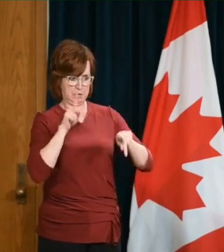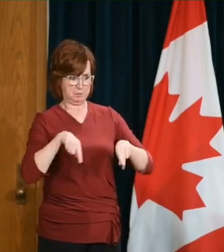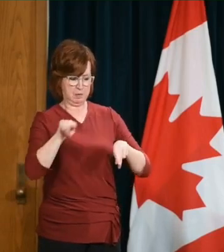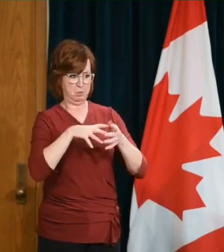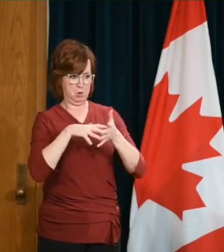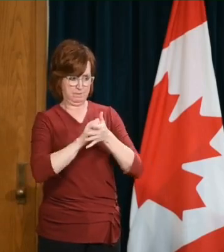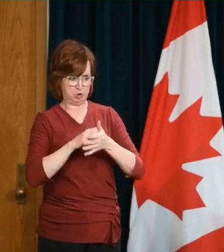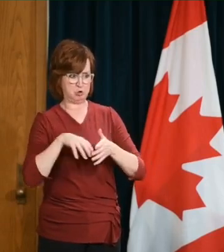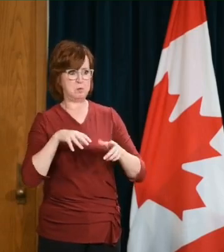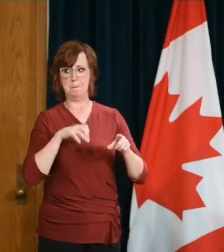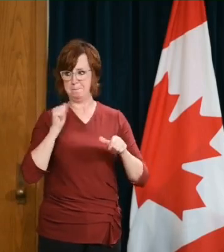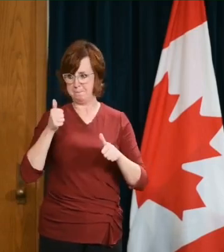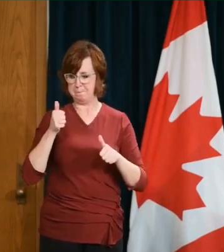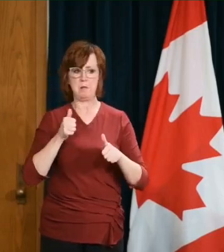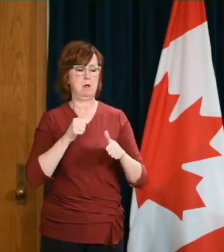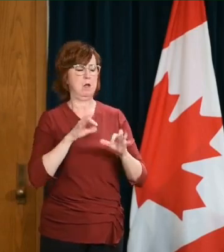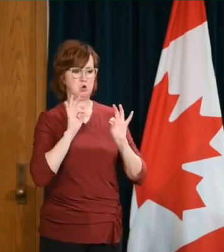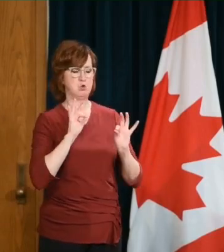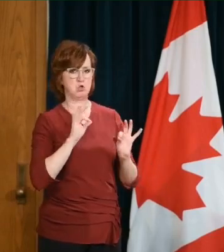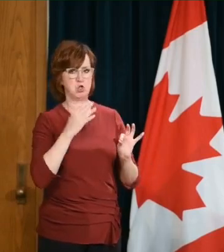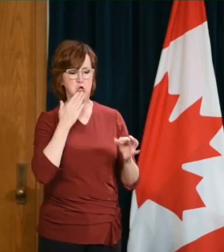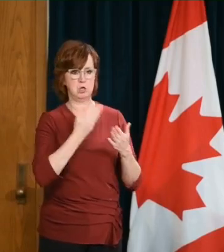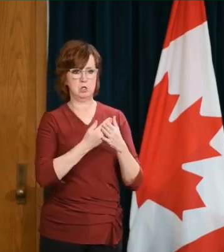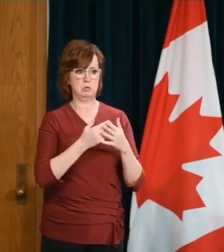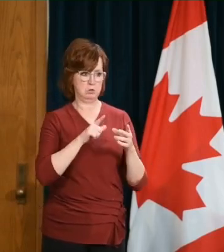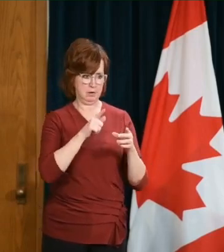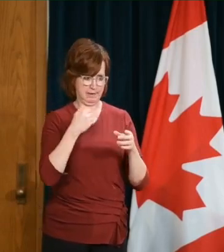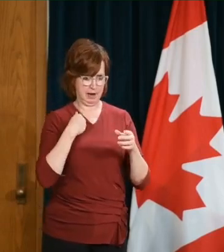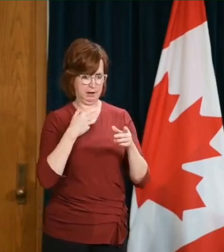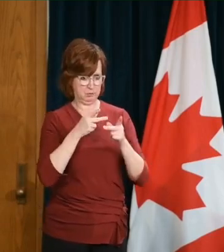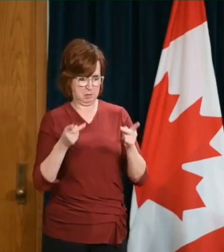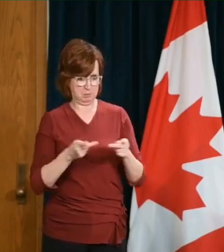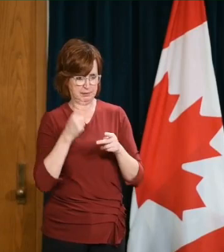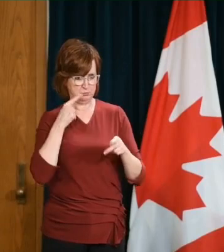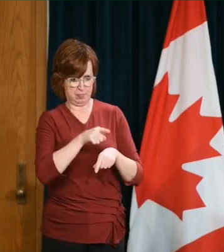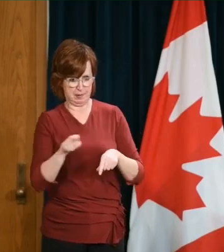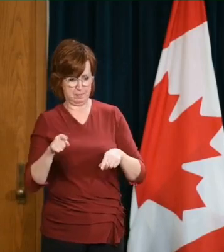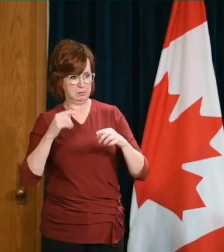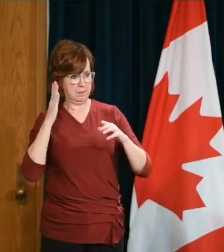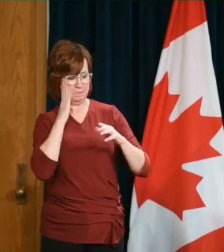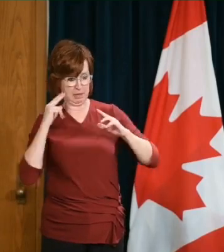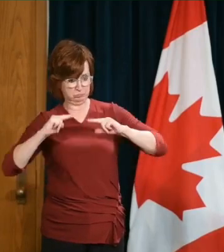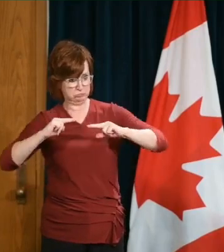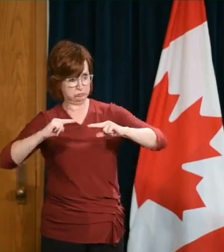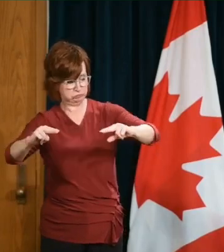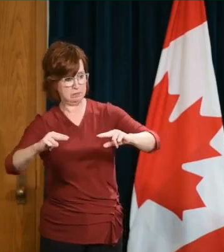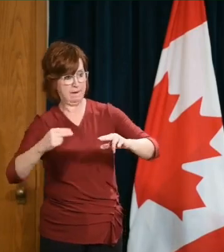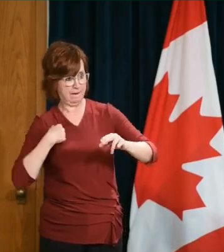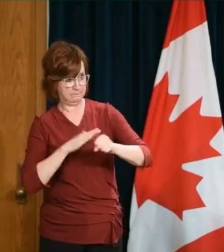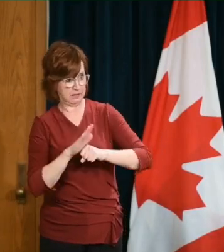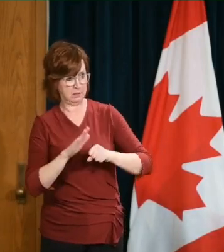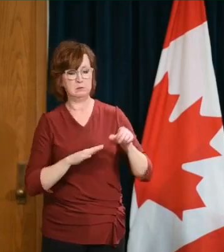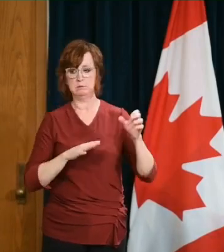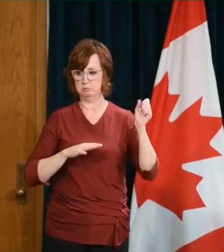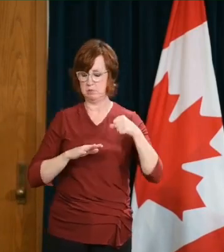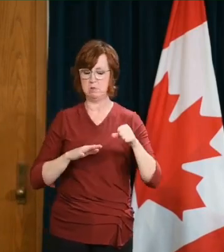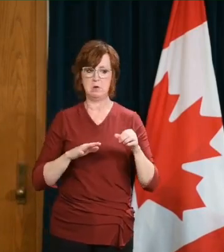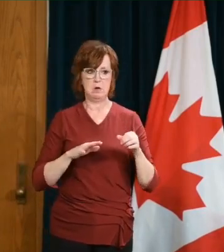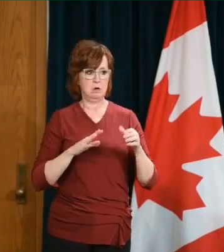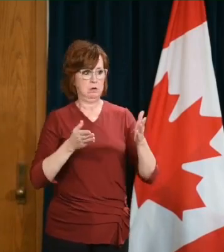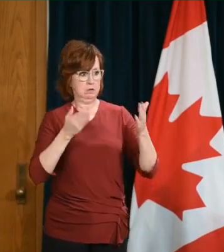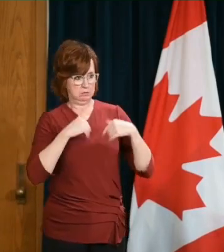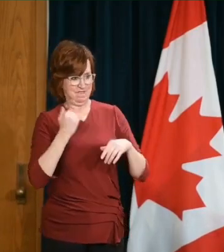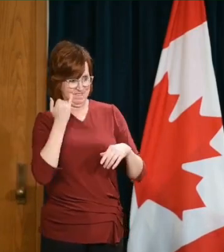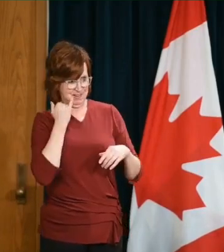in our community, ensuring they have a place to stay at night, but also ensuring that should they have symptoms of COVID-19, that there is